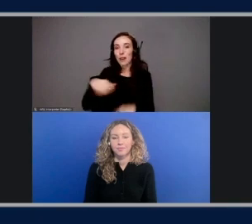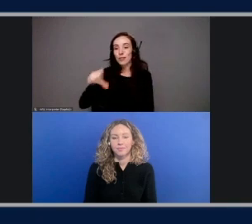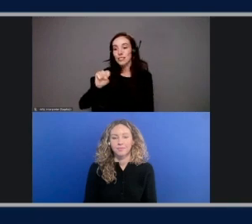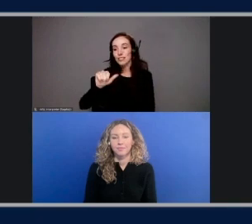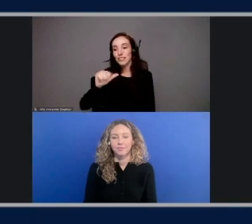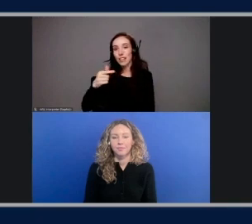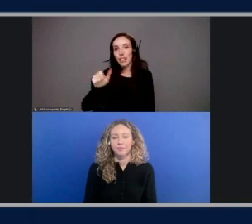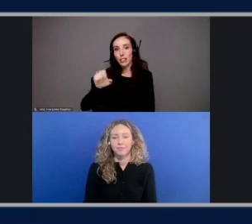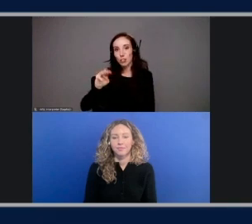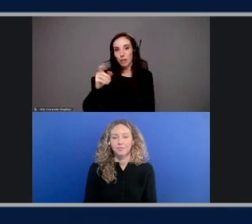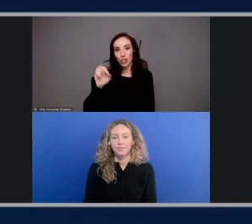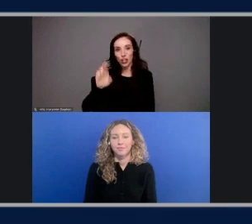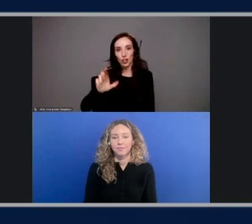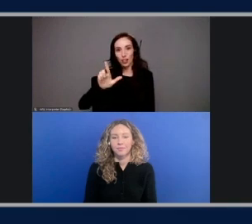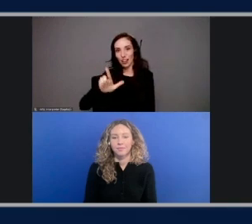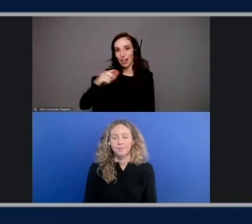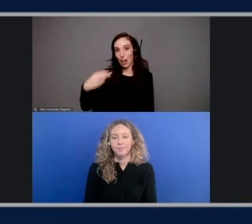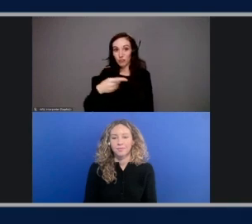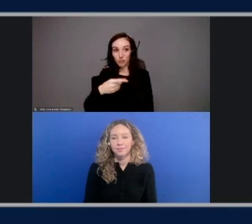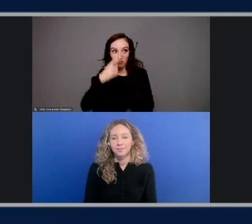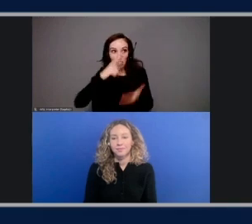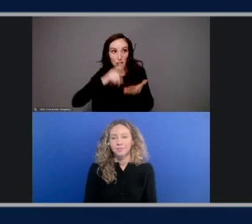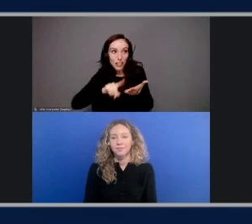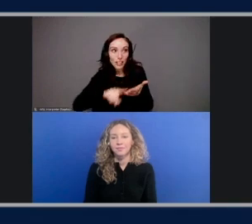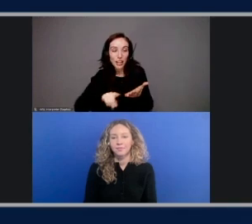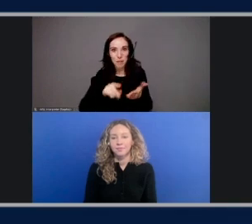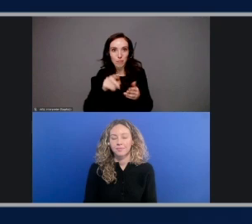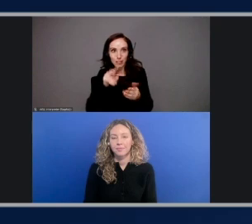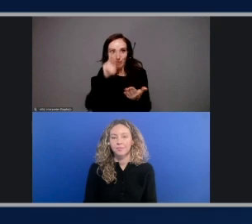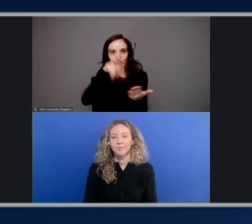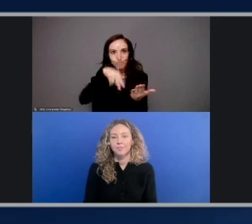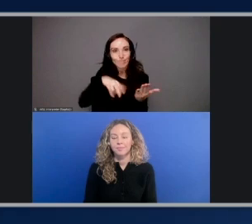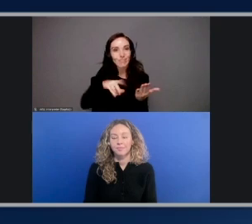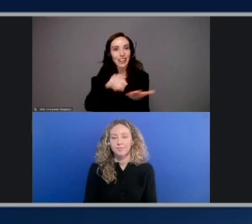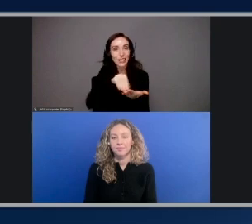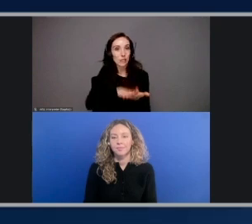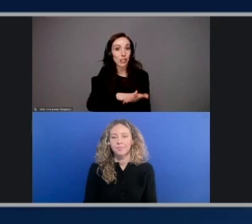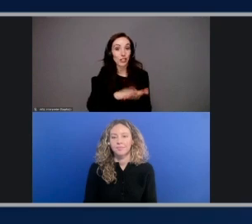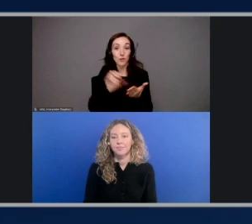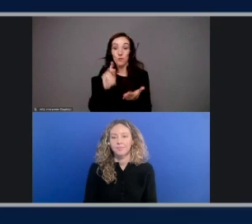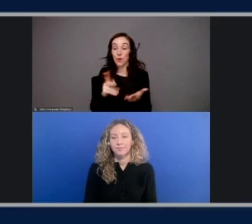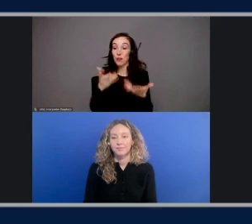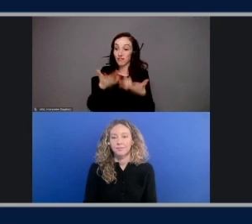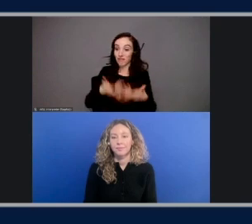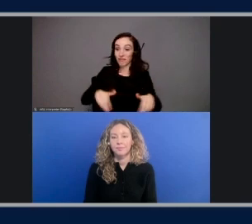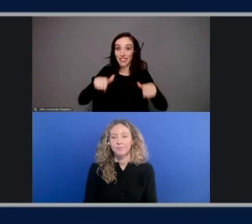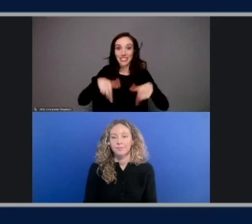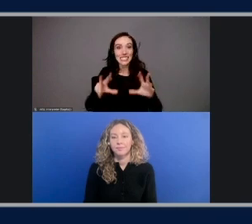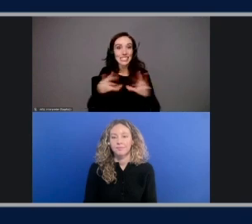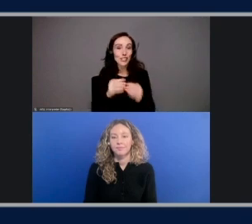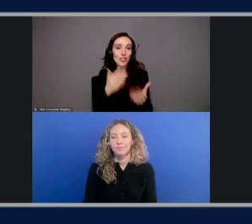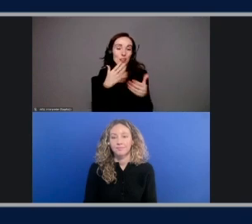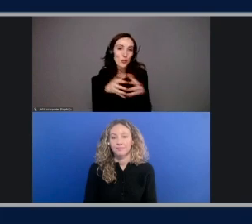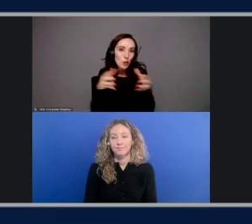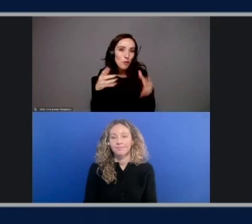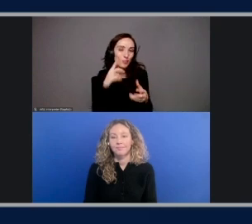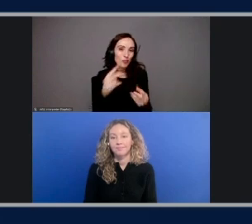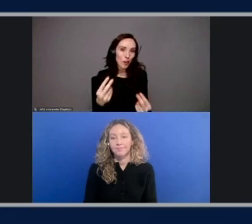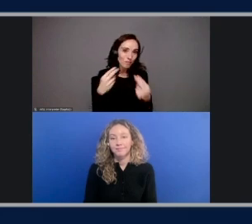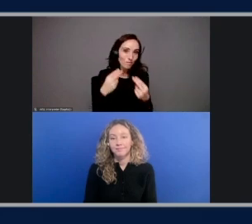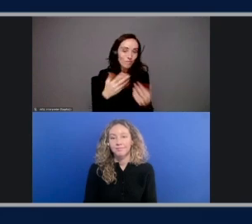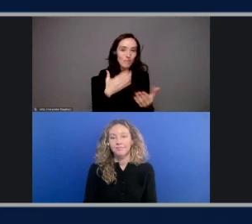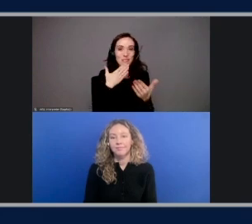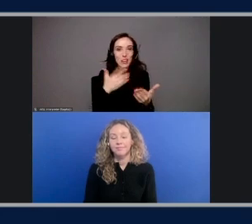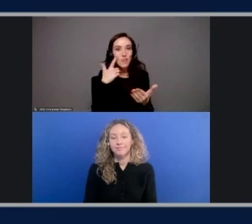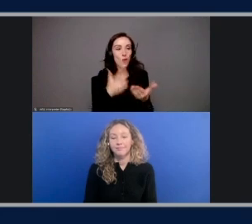look it up, and get into that documentation. With that, that brings us to the end of this segment. Thank you all so much for tuning in. Thank you to our